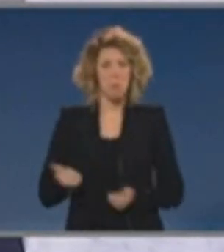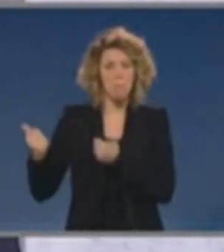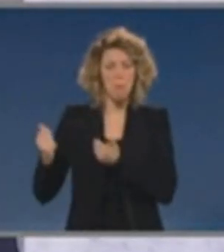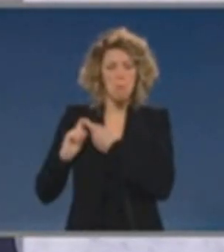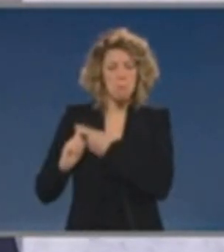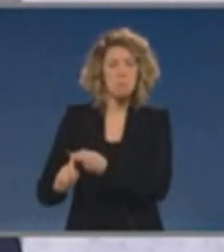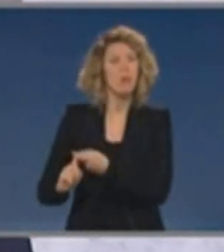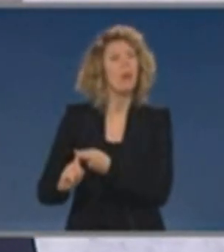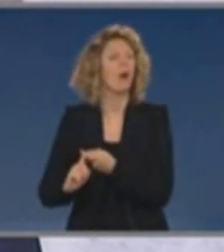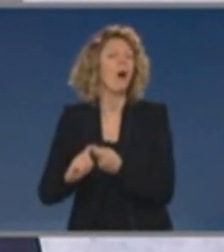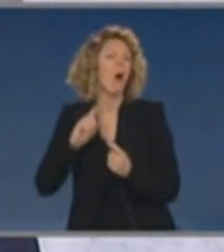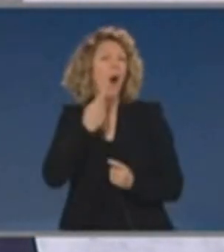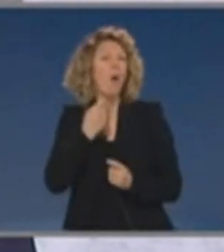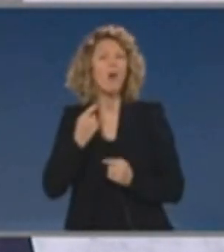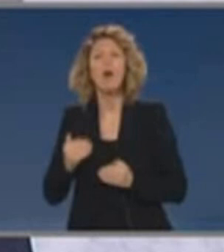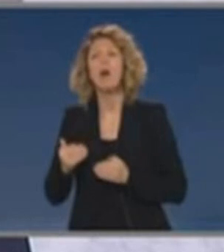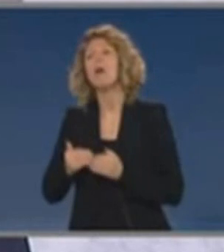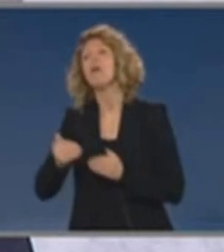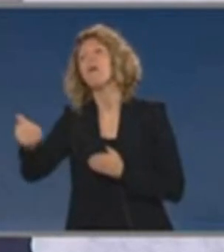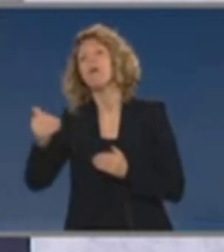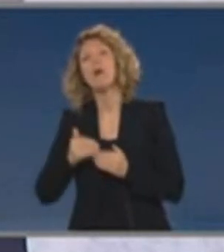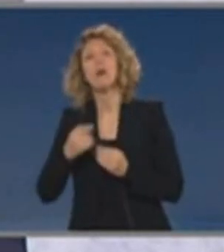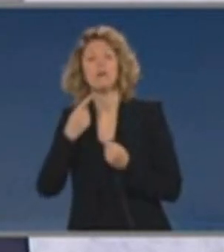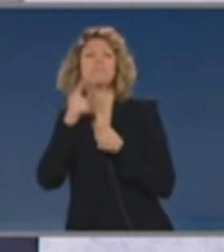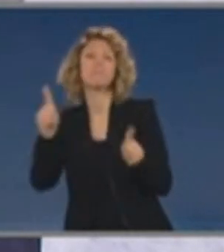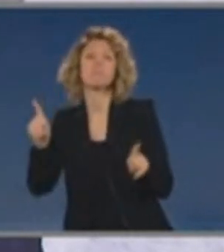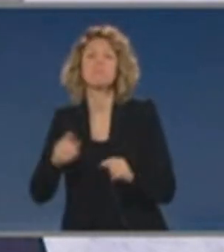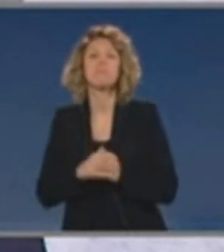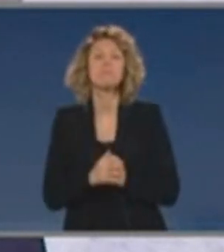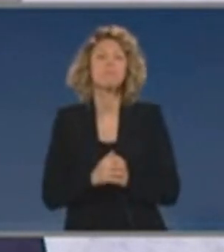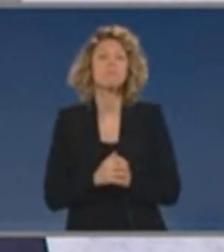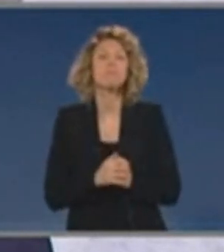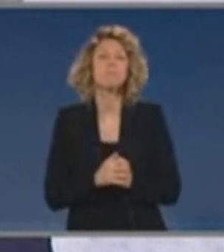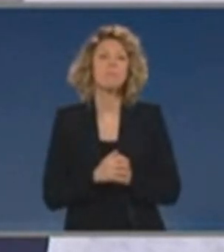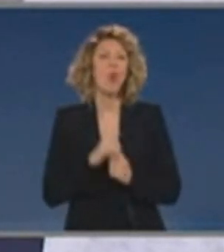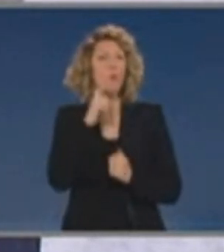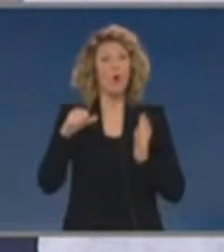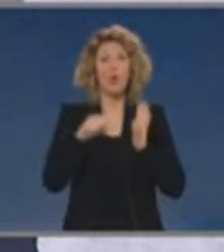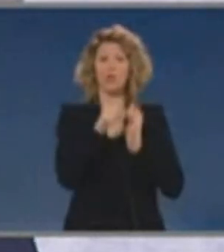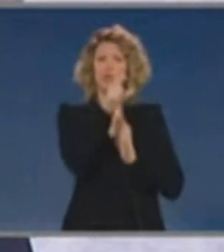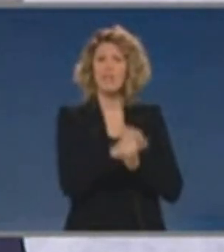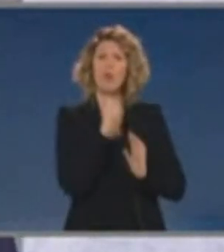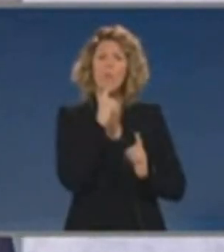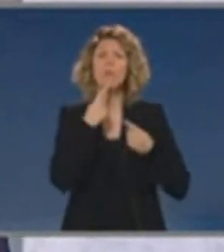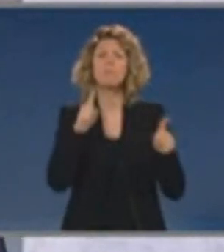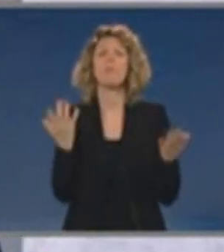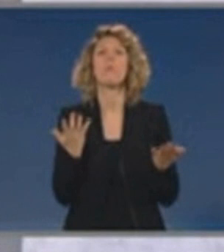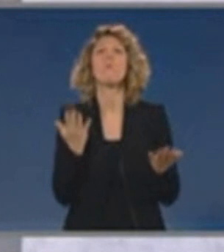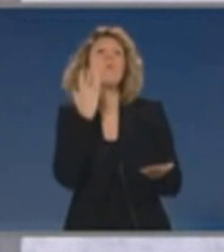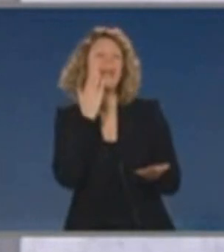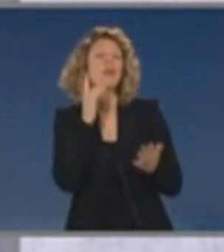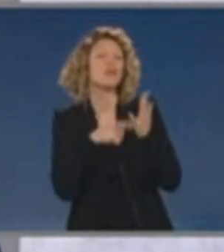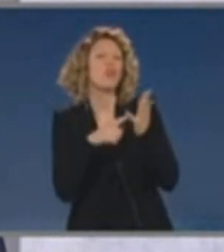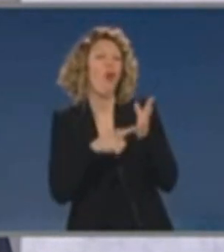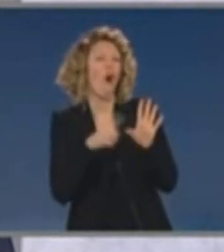review. We will take that advice as we prepare the statement which the Treasurer will hand down in July, and